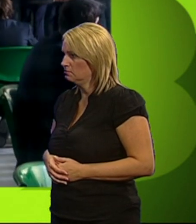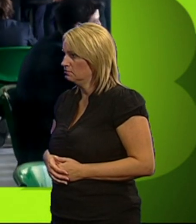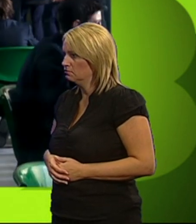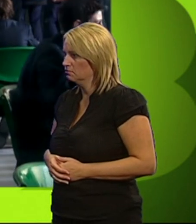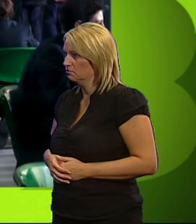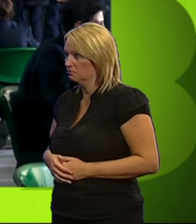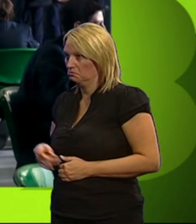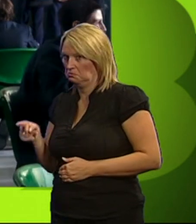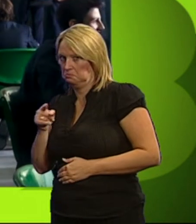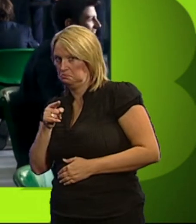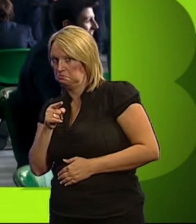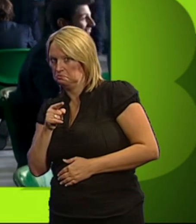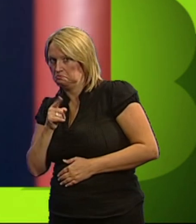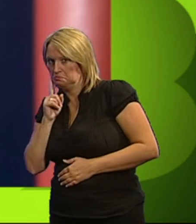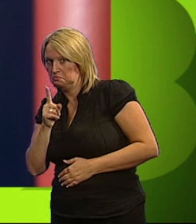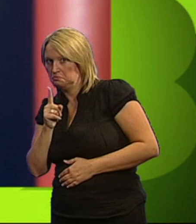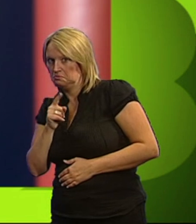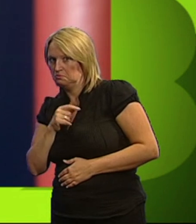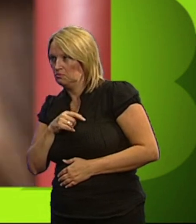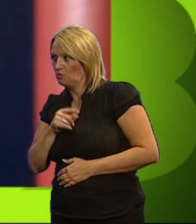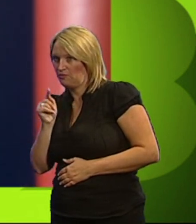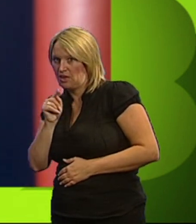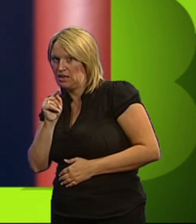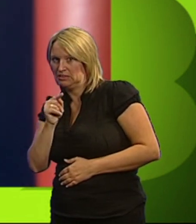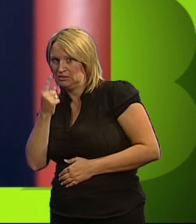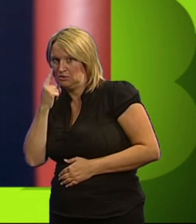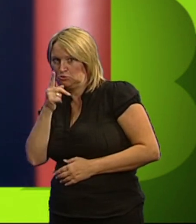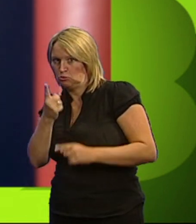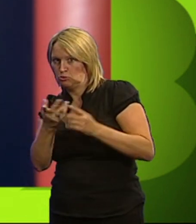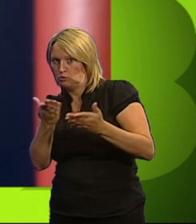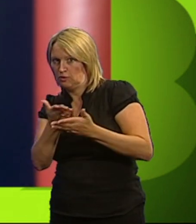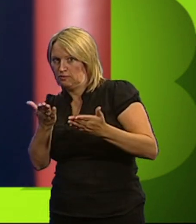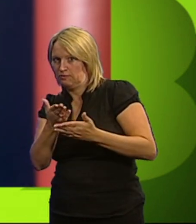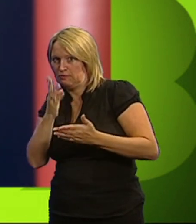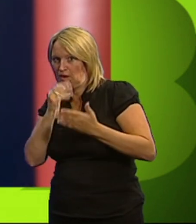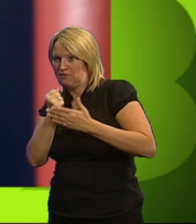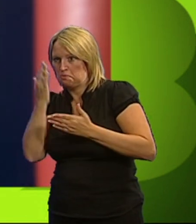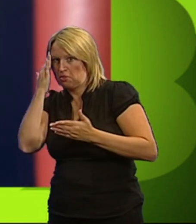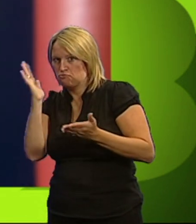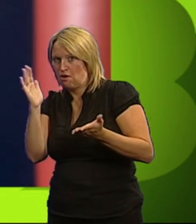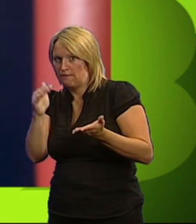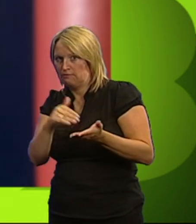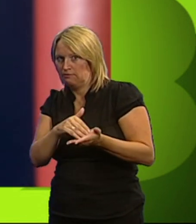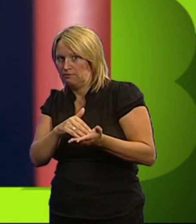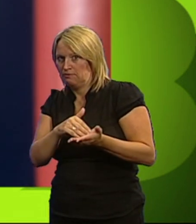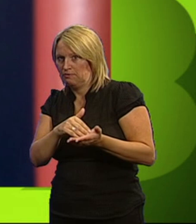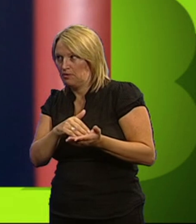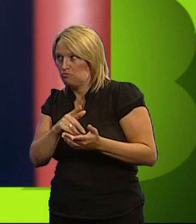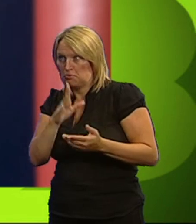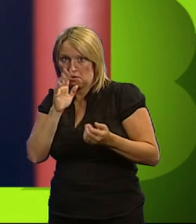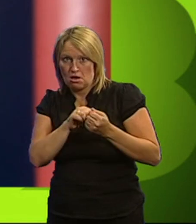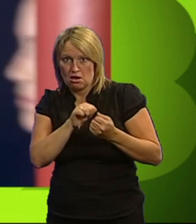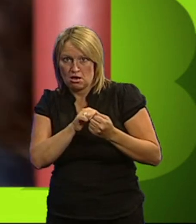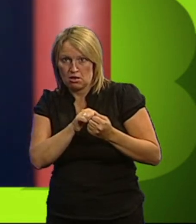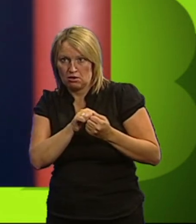So there's your target, Agent O. Go over there, get them talking. Find out if the mother's arrived. And